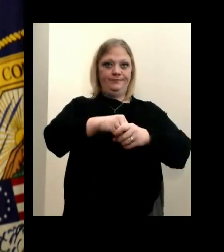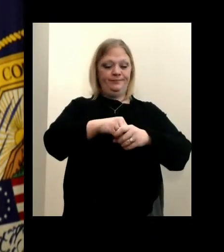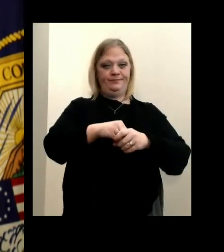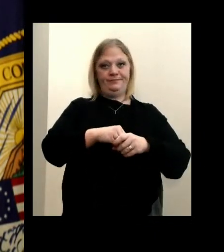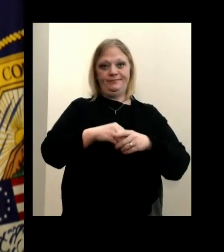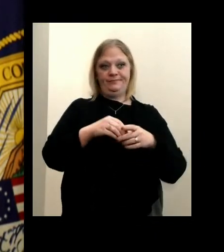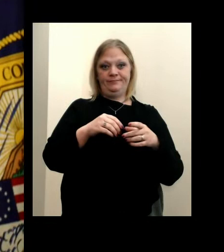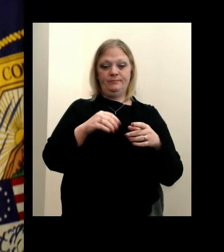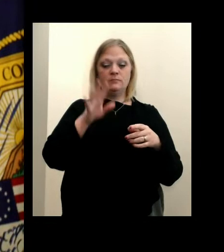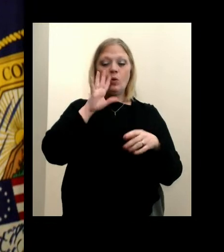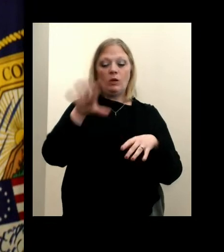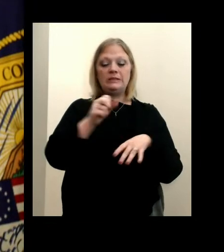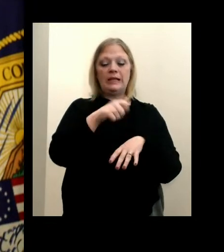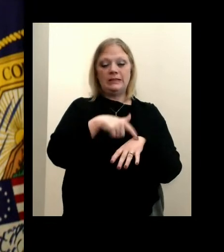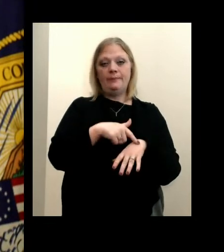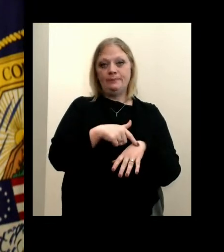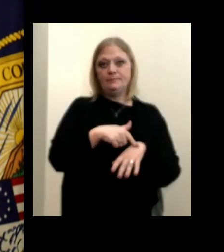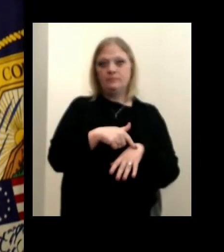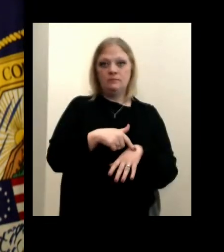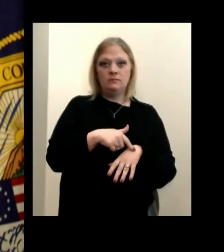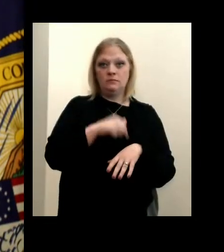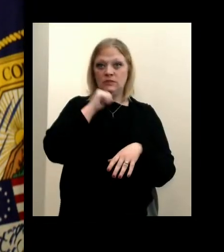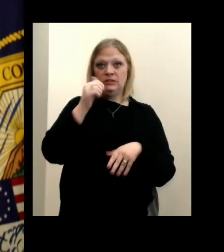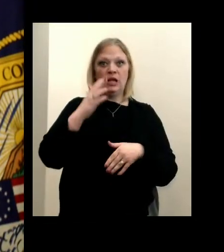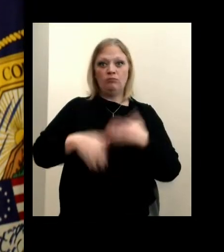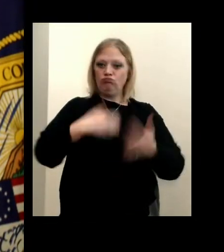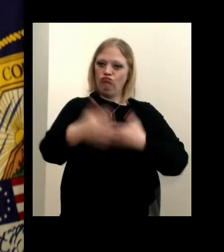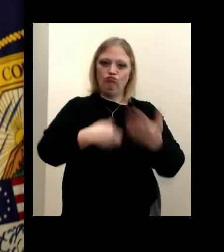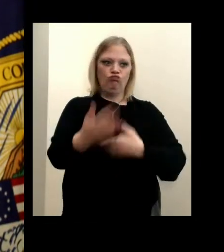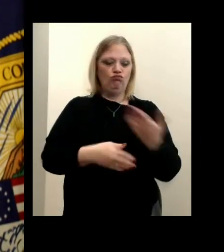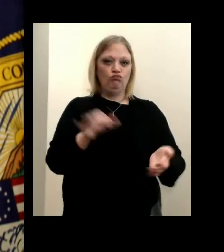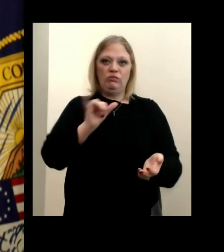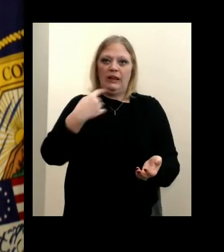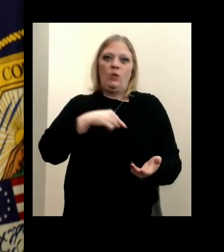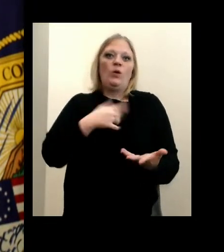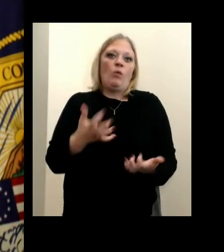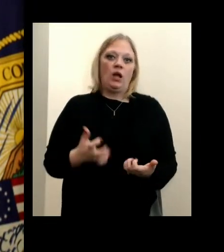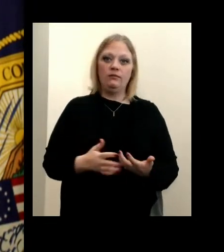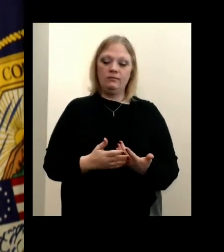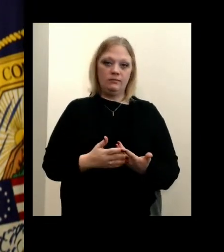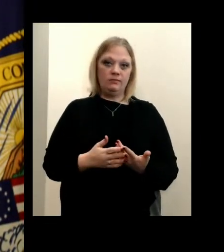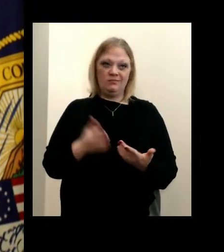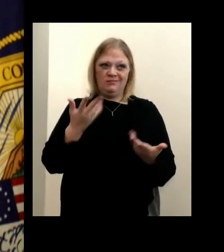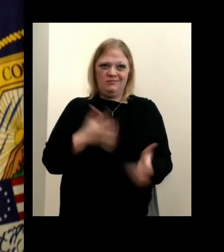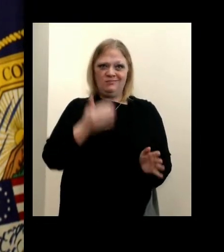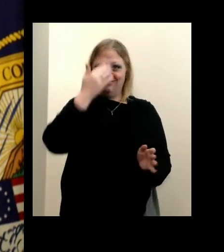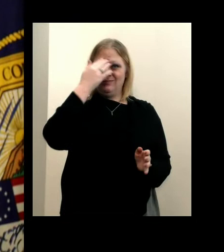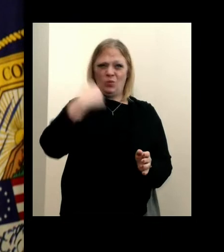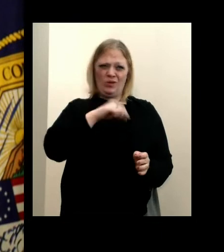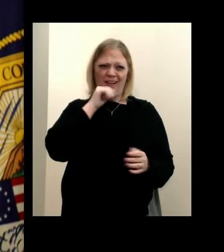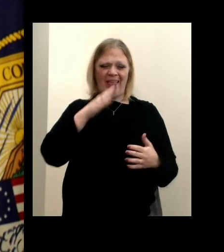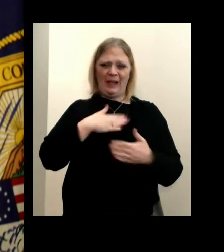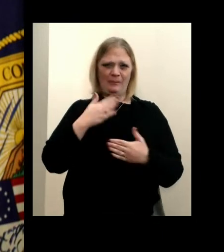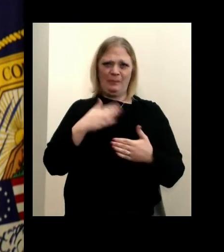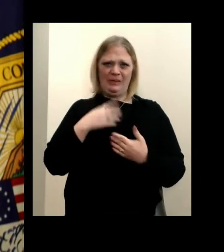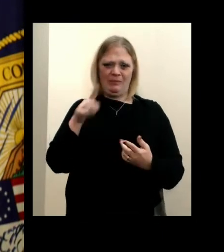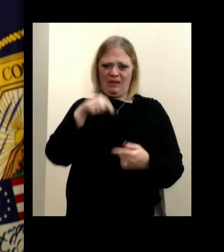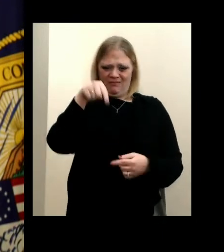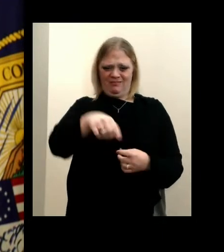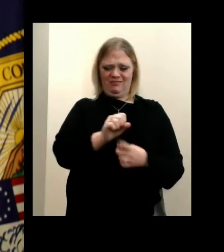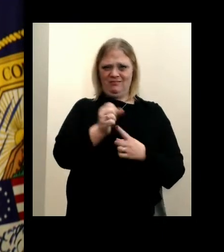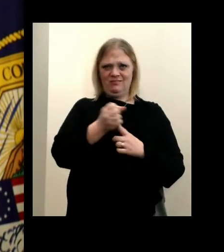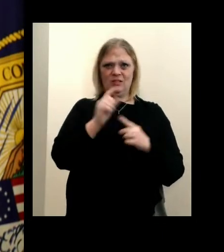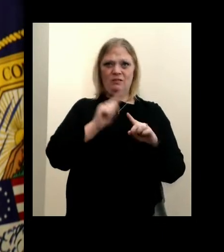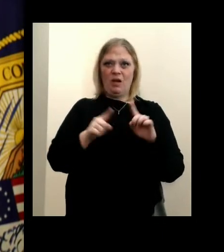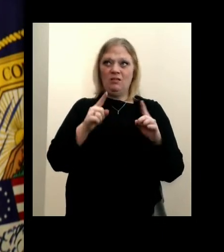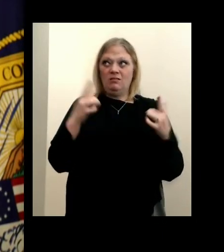it's going to take time. It's not moving as fast as any of us want. I mean, as you noted, none of us are happy about this, but it's out of our